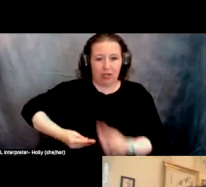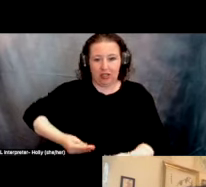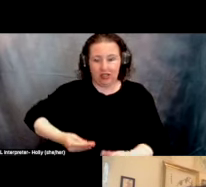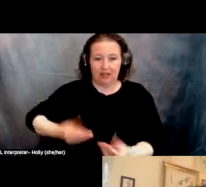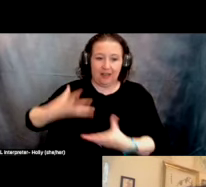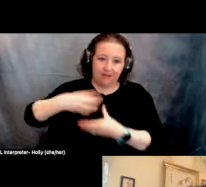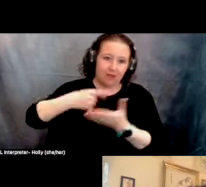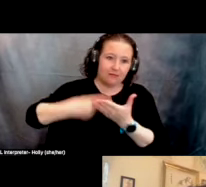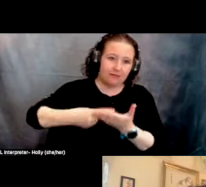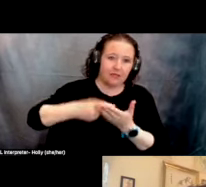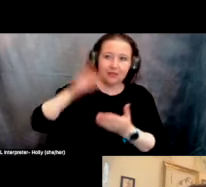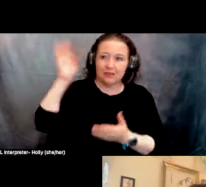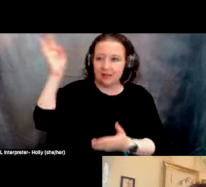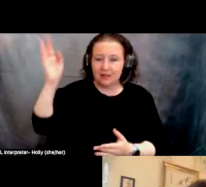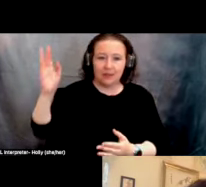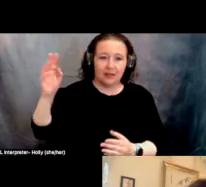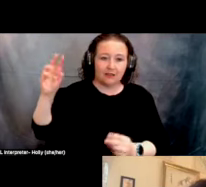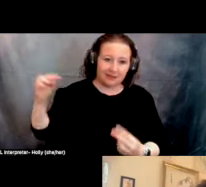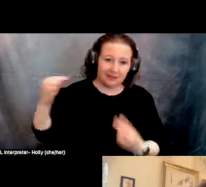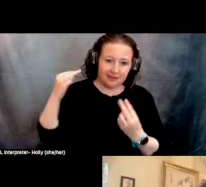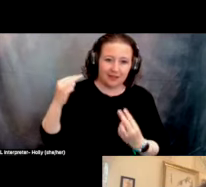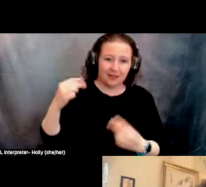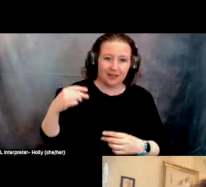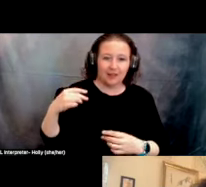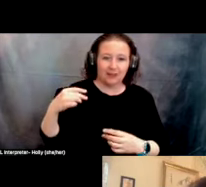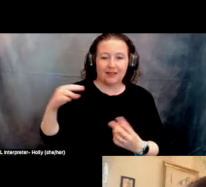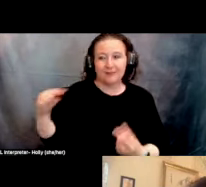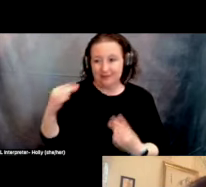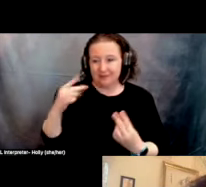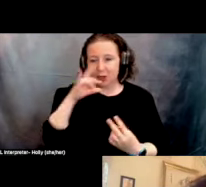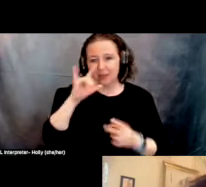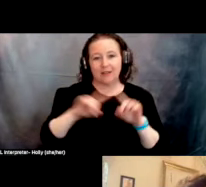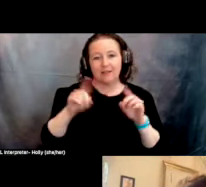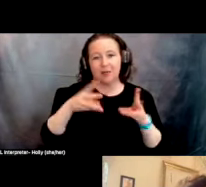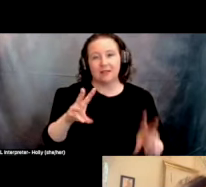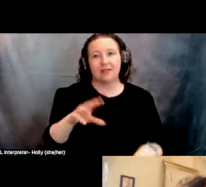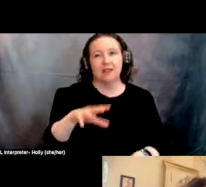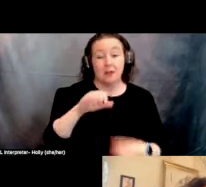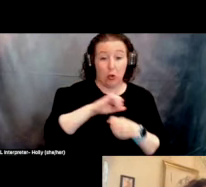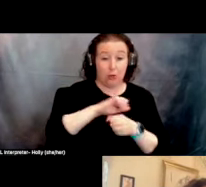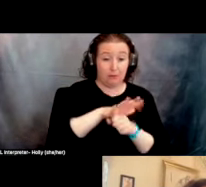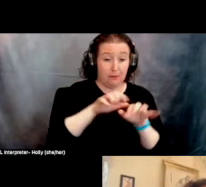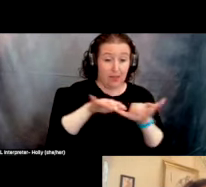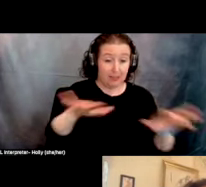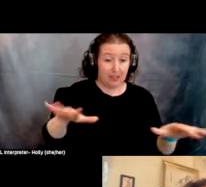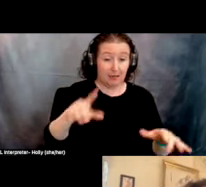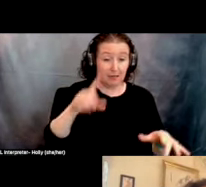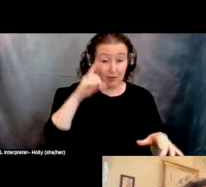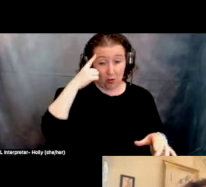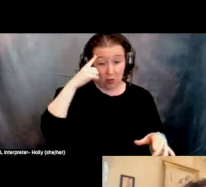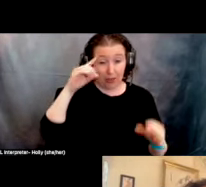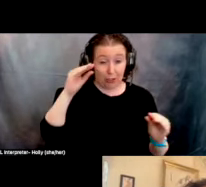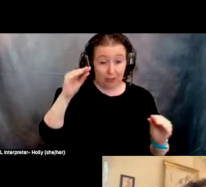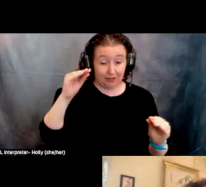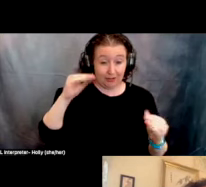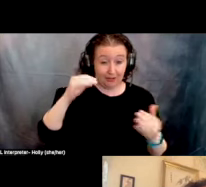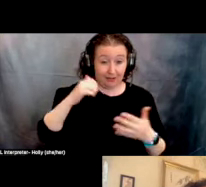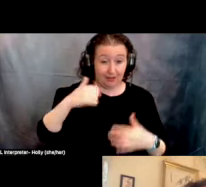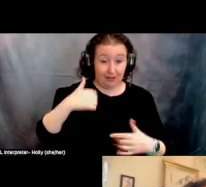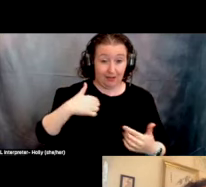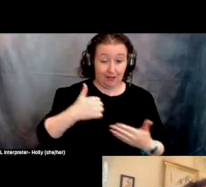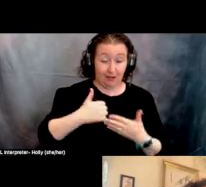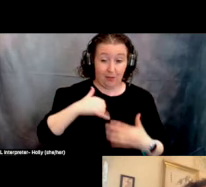you know, not just, and being seen can look different ways. Like this pandemic has really taught me that I'm not an extrovert. My extrovertism